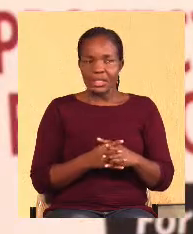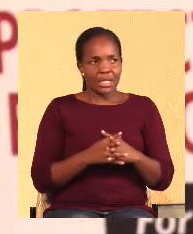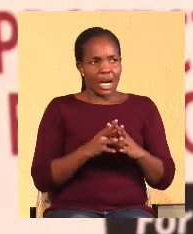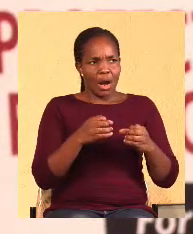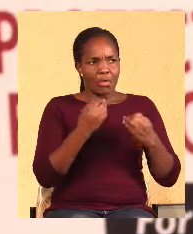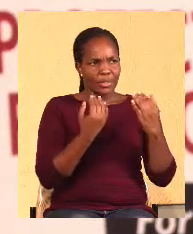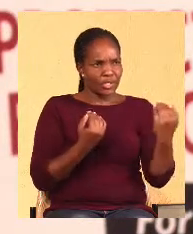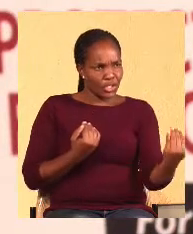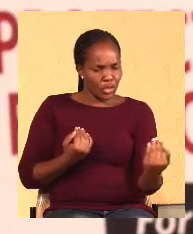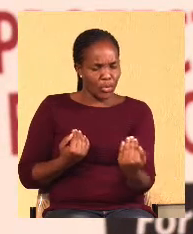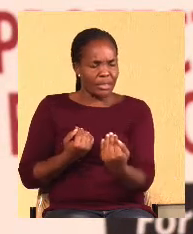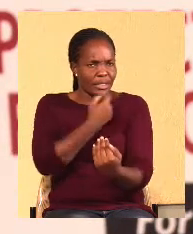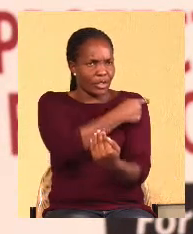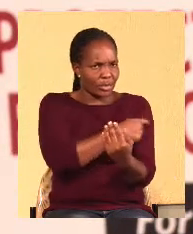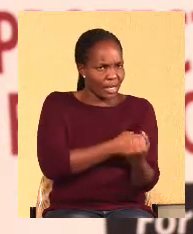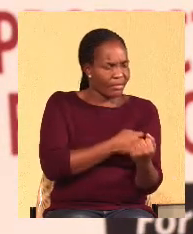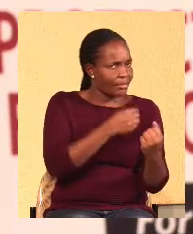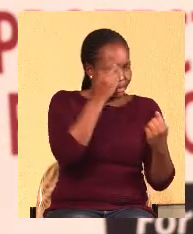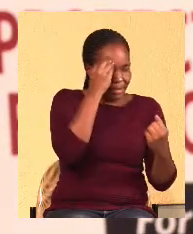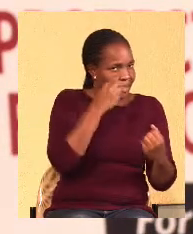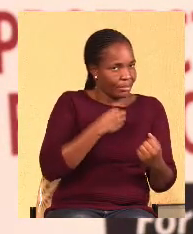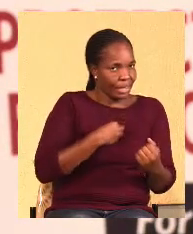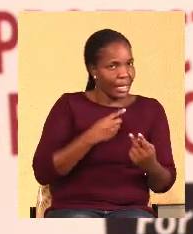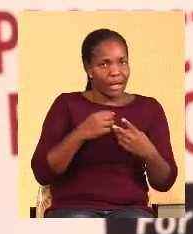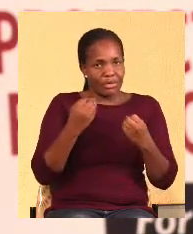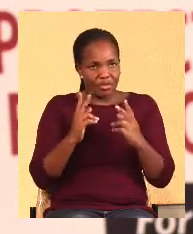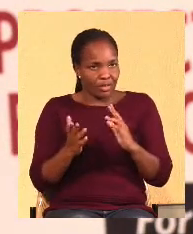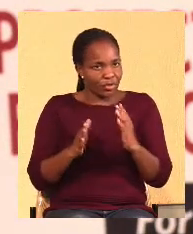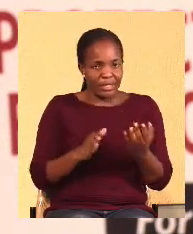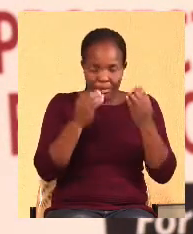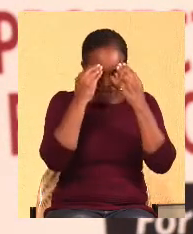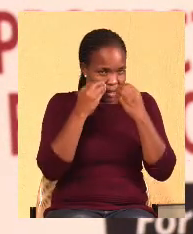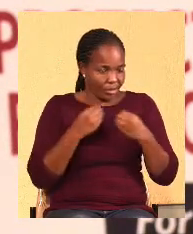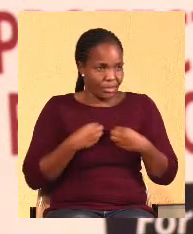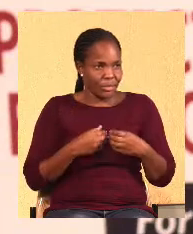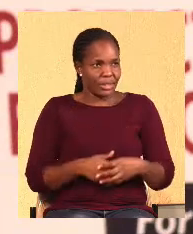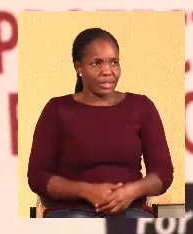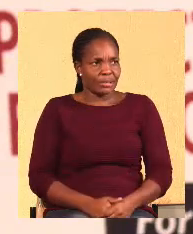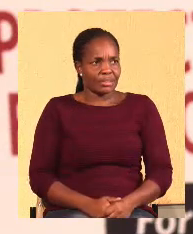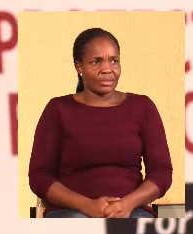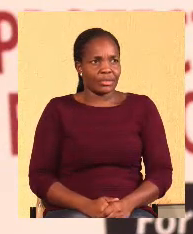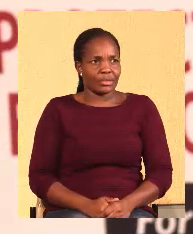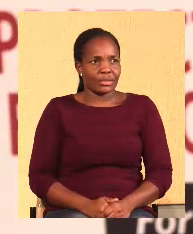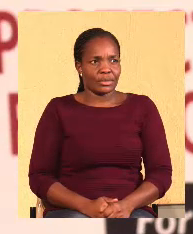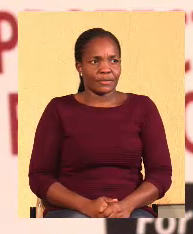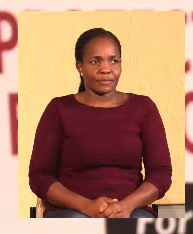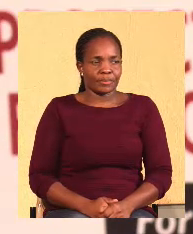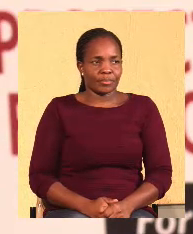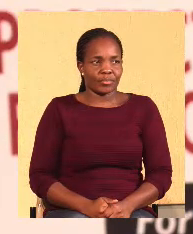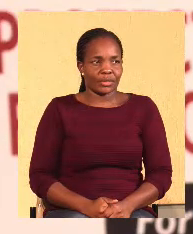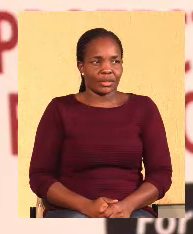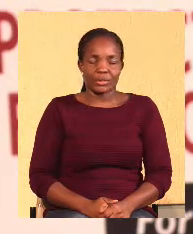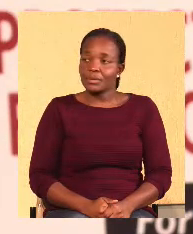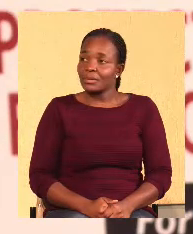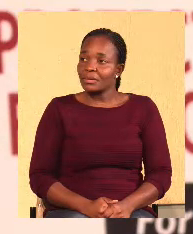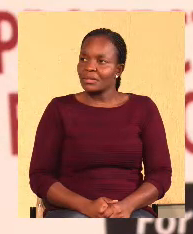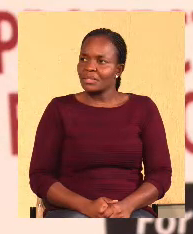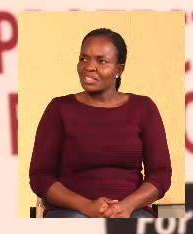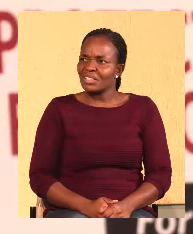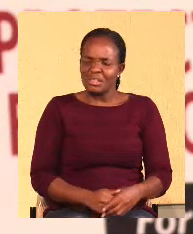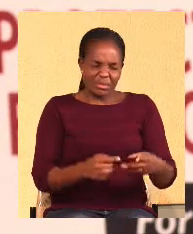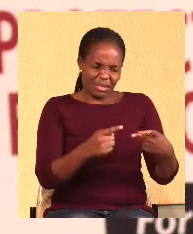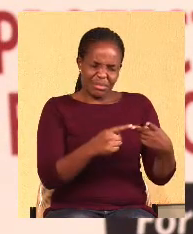3 years, that I need to consult. Oh, okay. And get back. Okay, thank you. But on the... Though it was not a bit